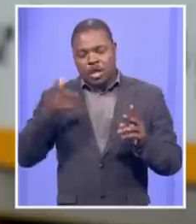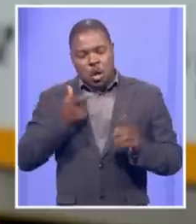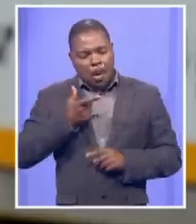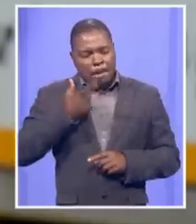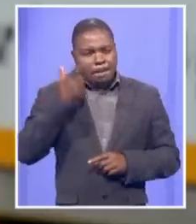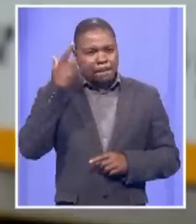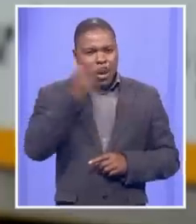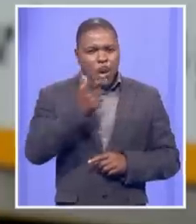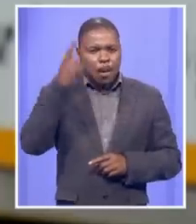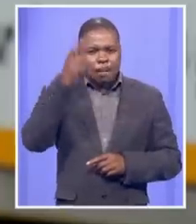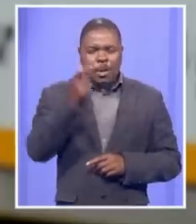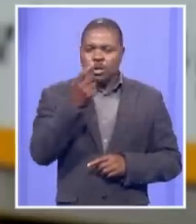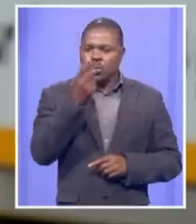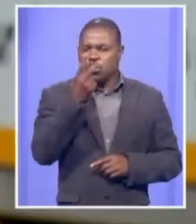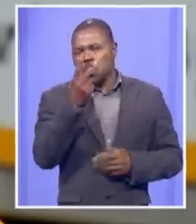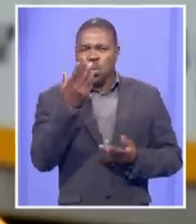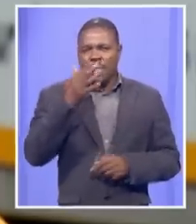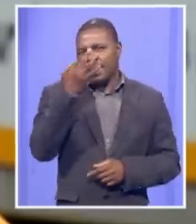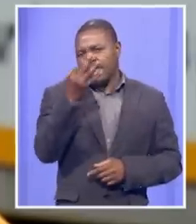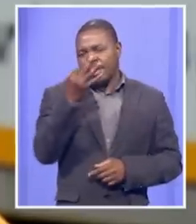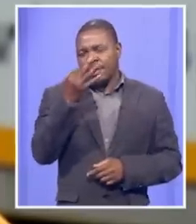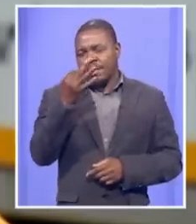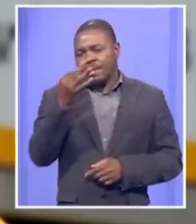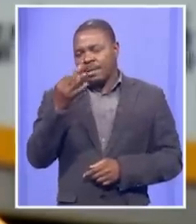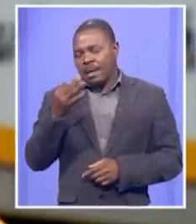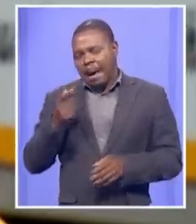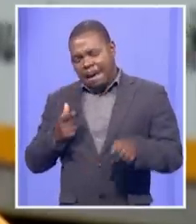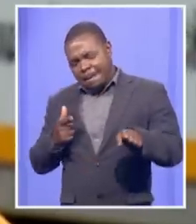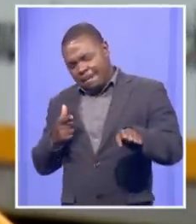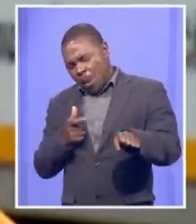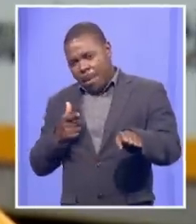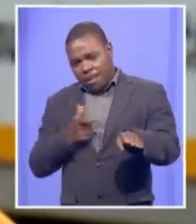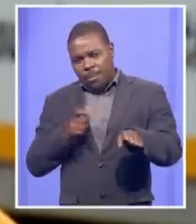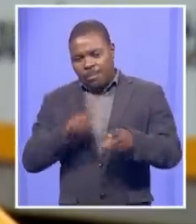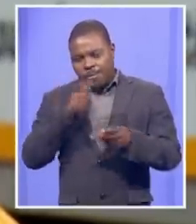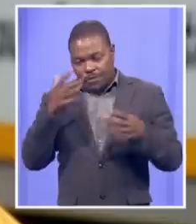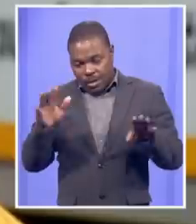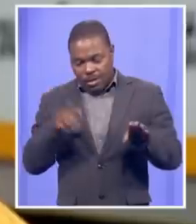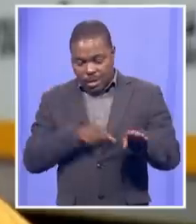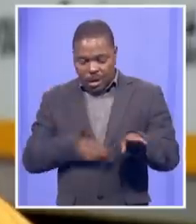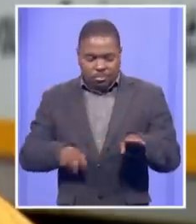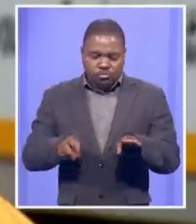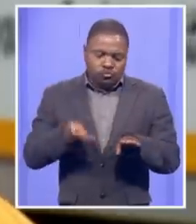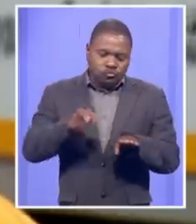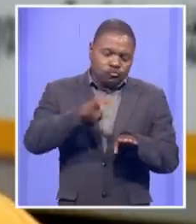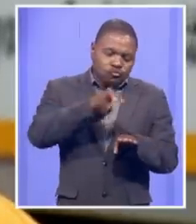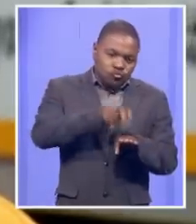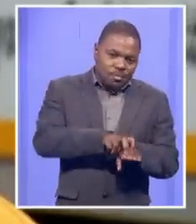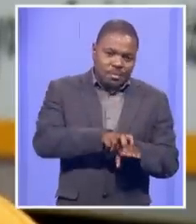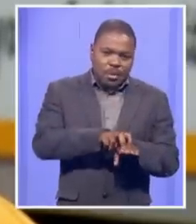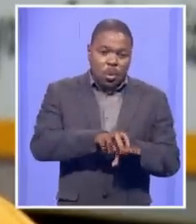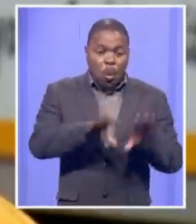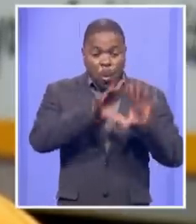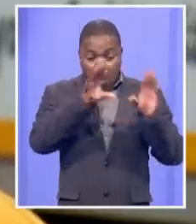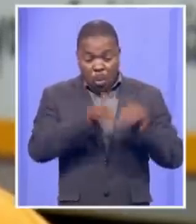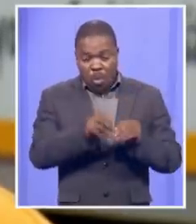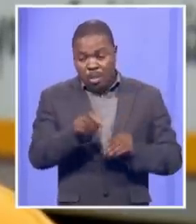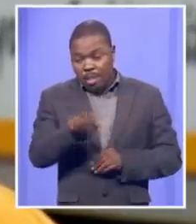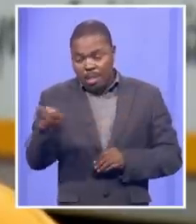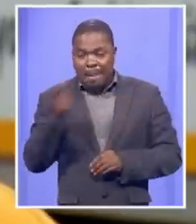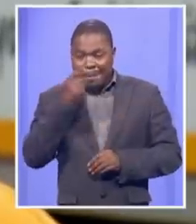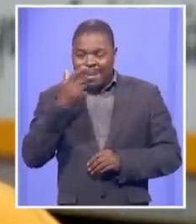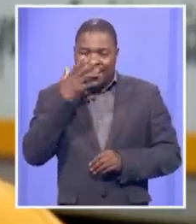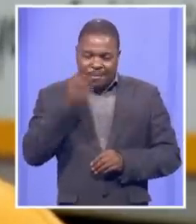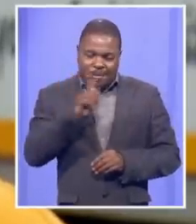2 to 3 bullets to the bus. From there, they get inside the bus. All of them, they were having guns with